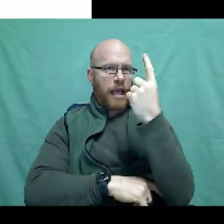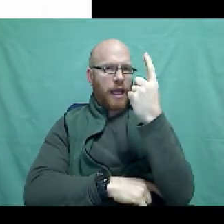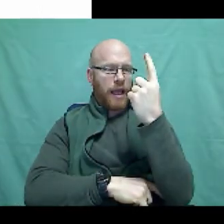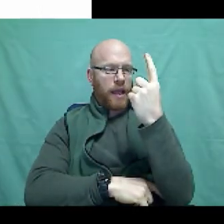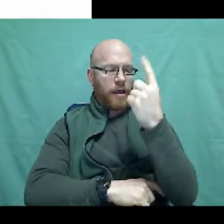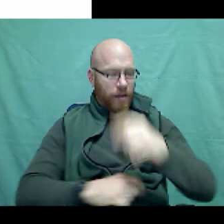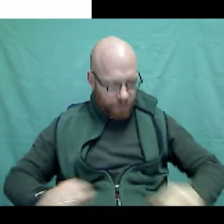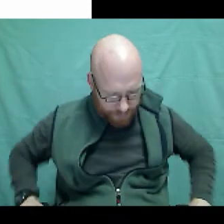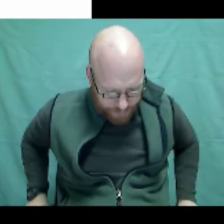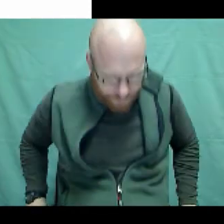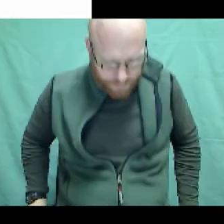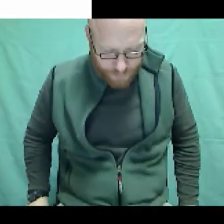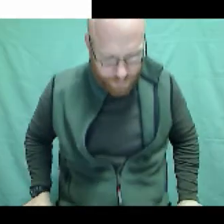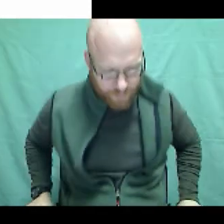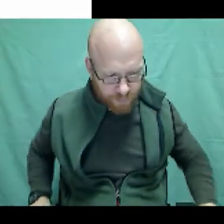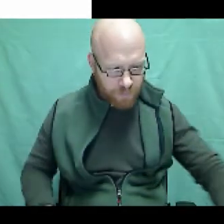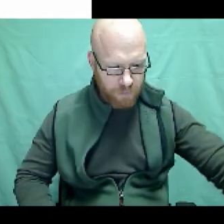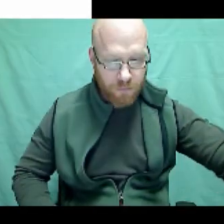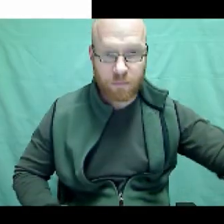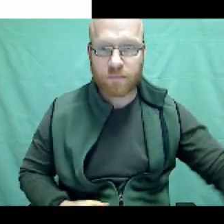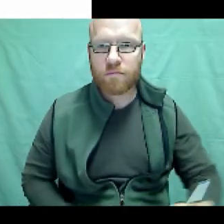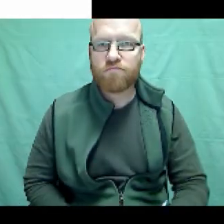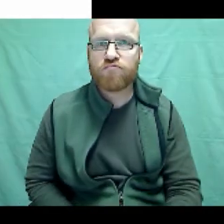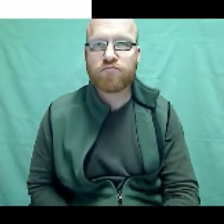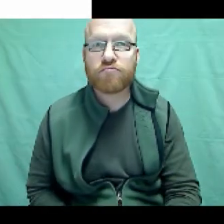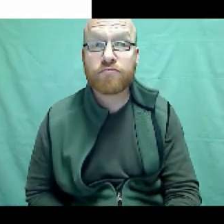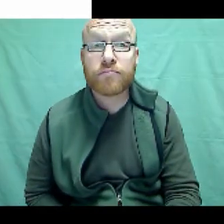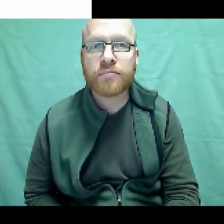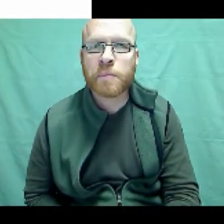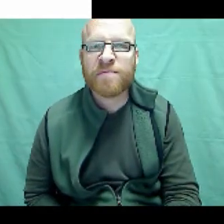talking about how many hours in one day.